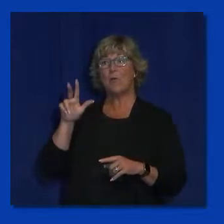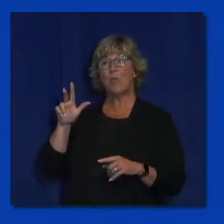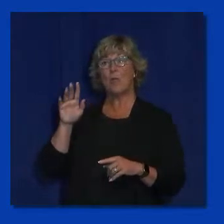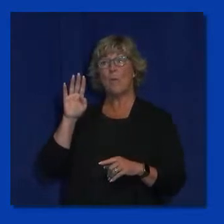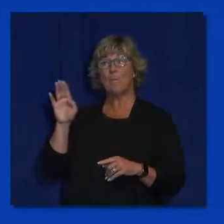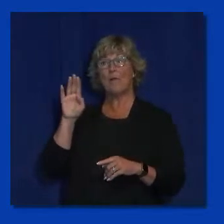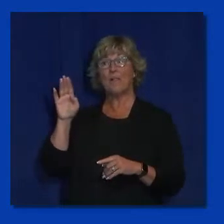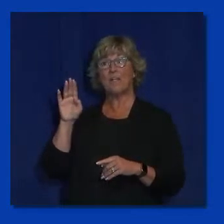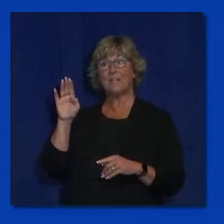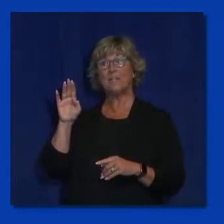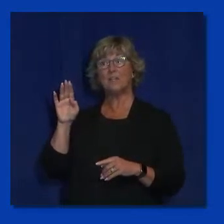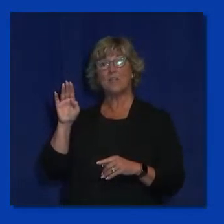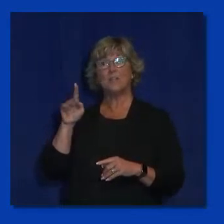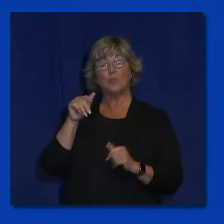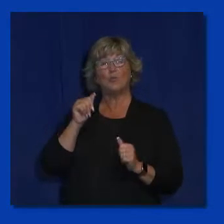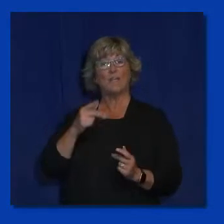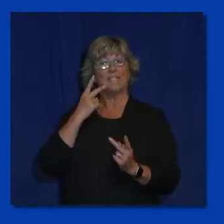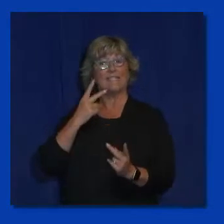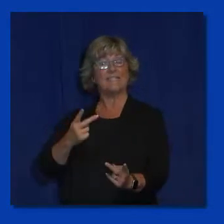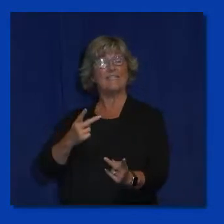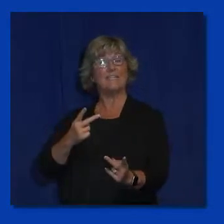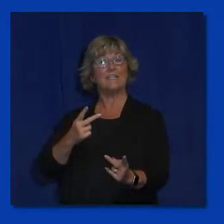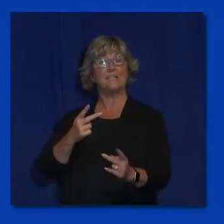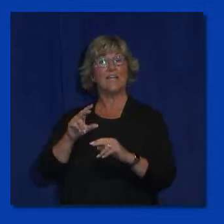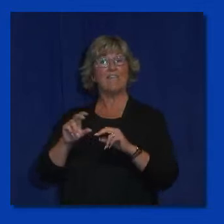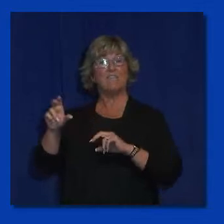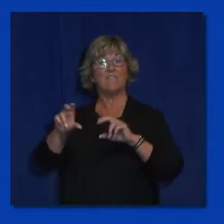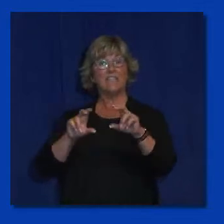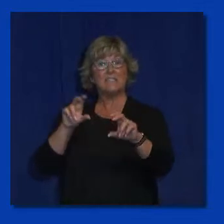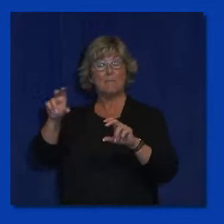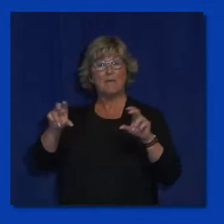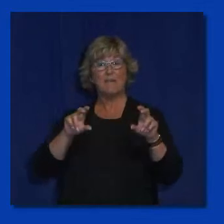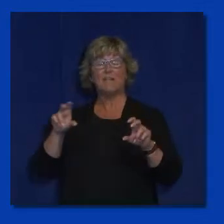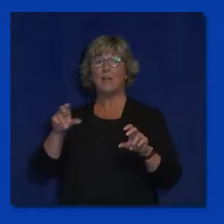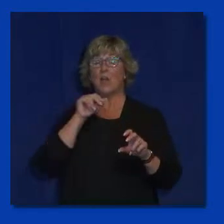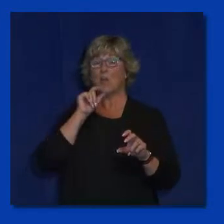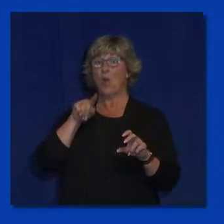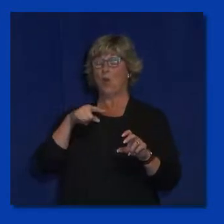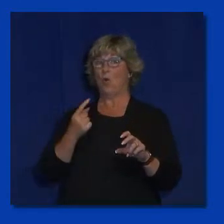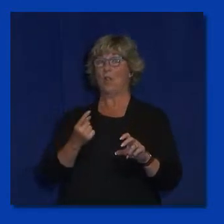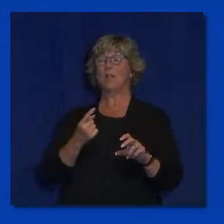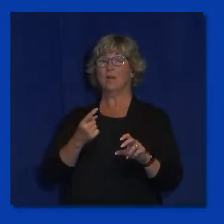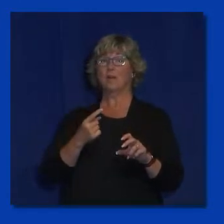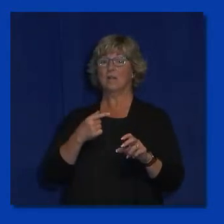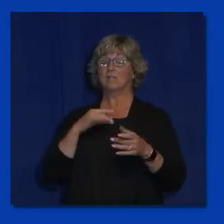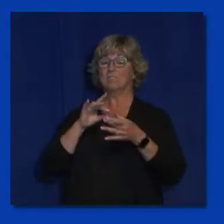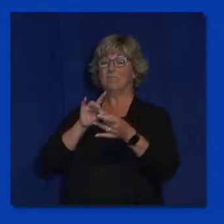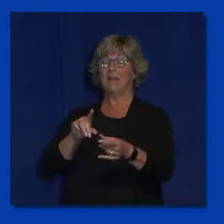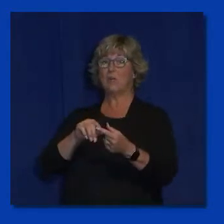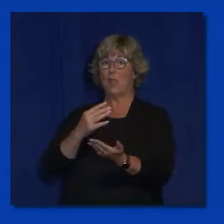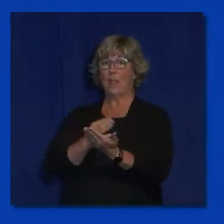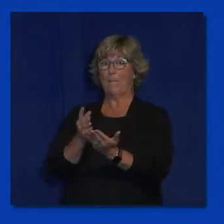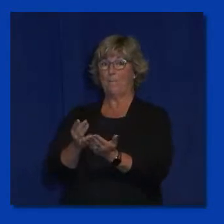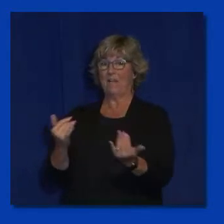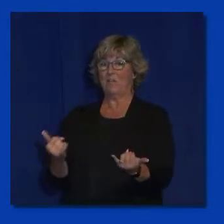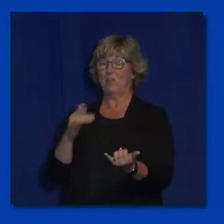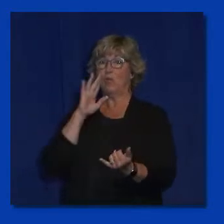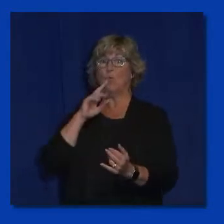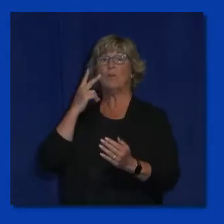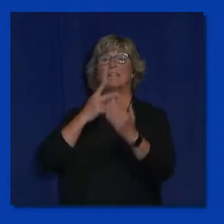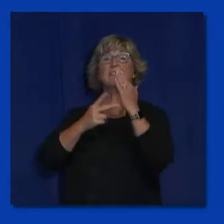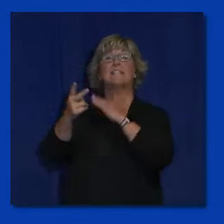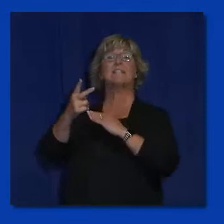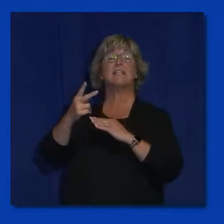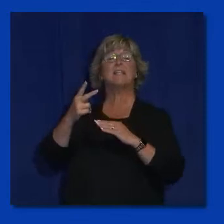billion. You can see investments that we're not only making as it relates to the budget today, but you'll see when